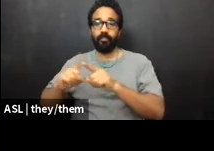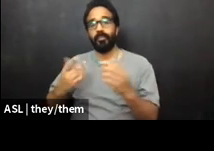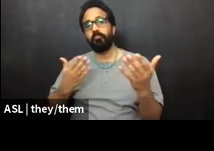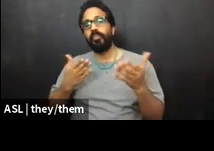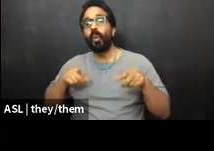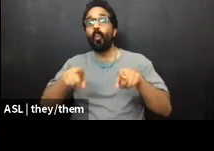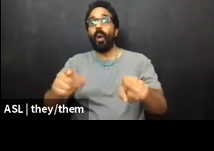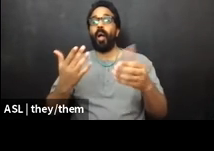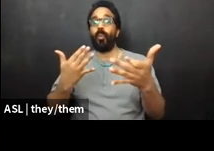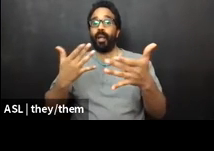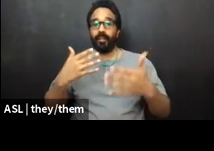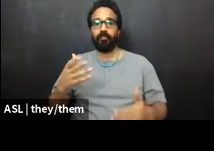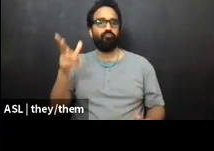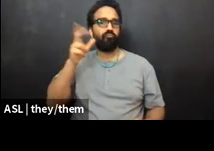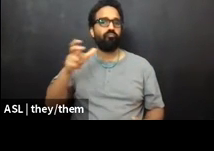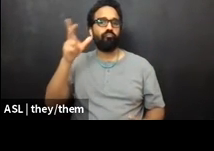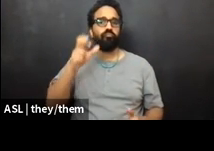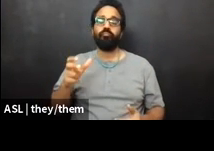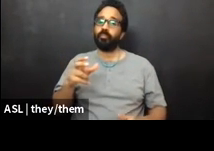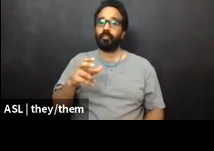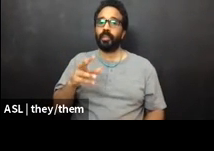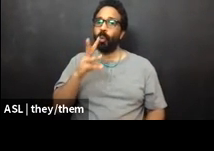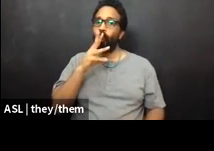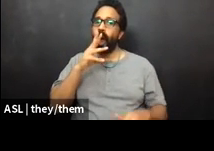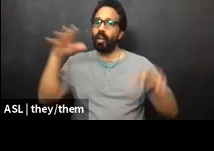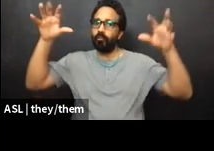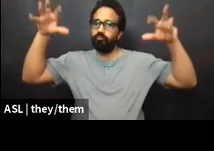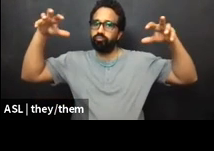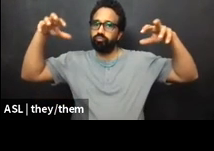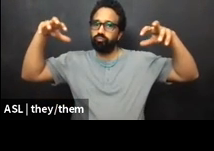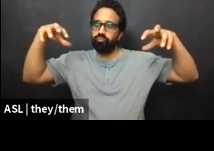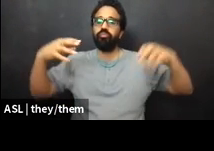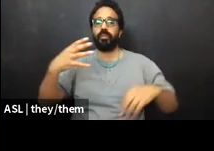just to kind of, again, it's all about a vibe.